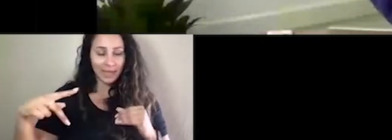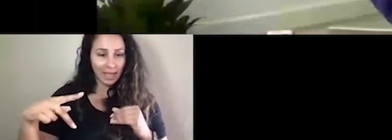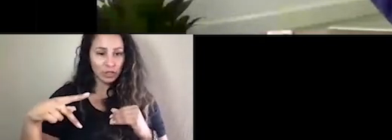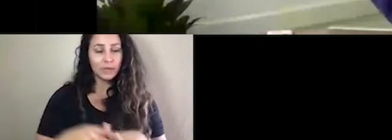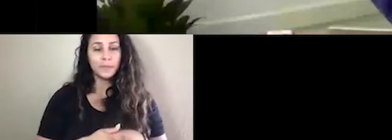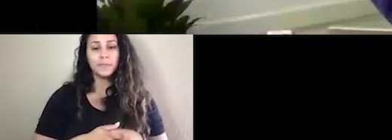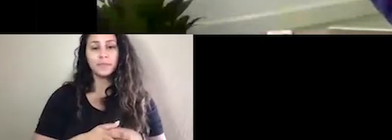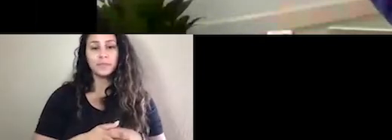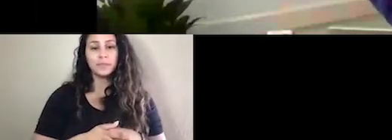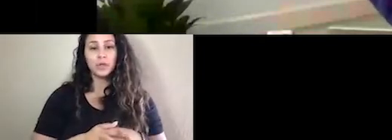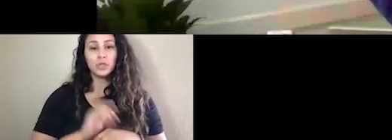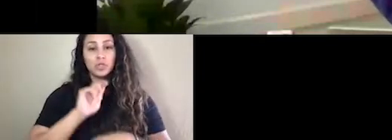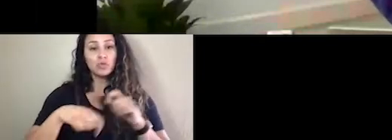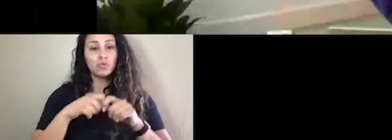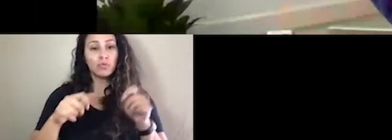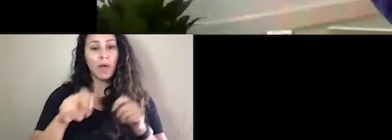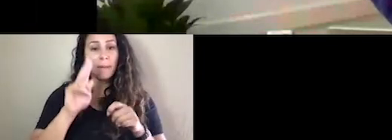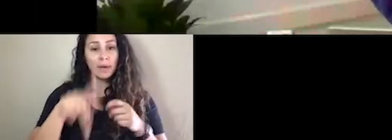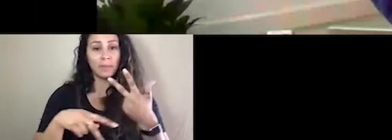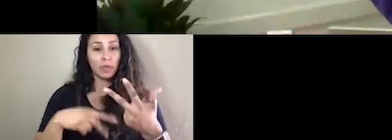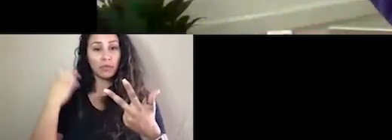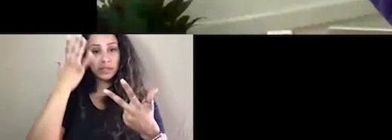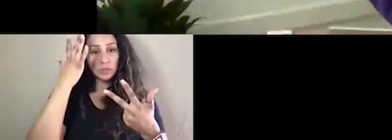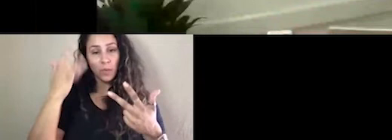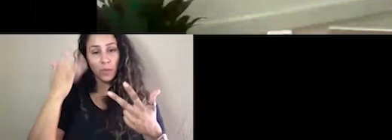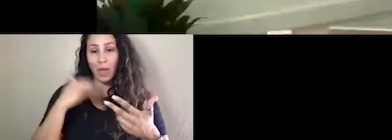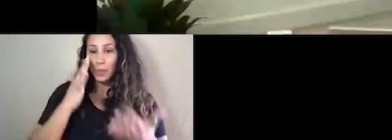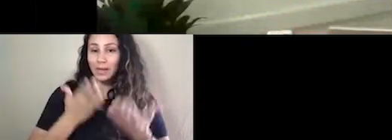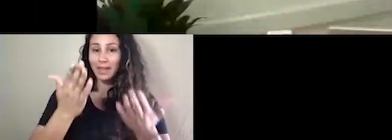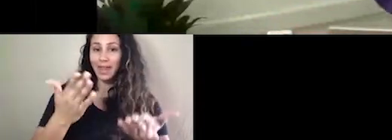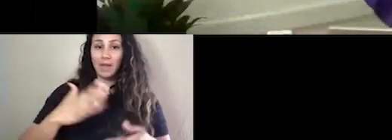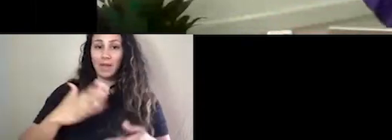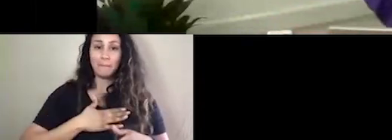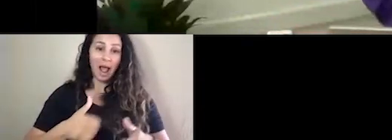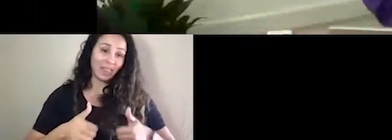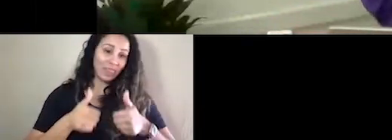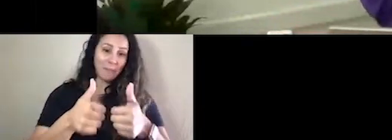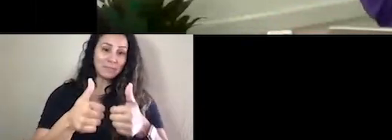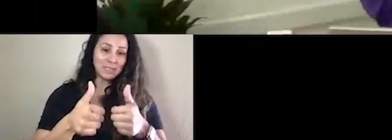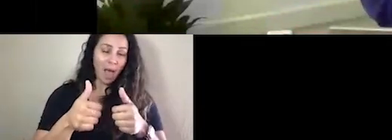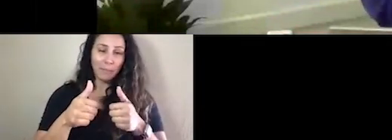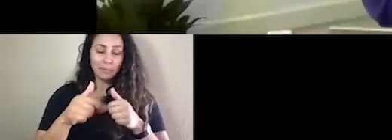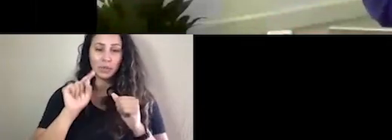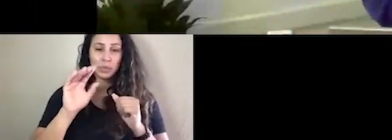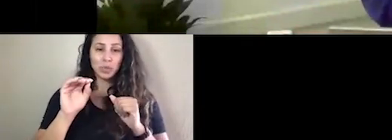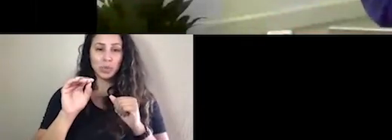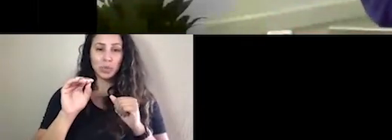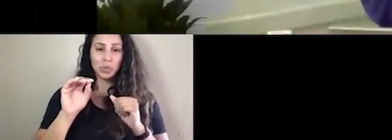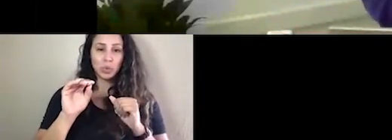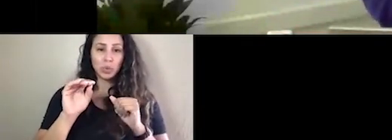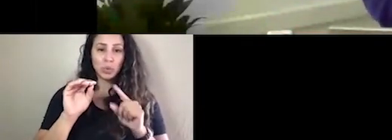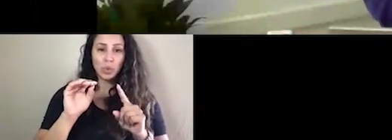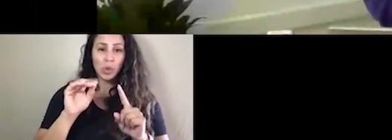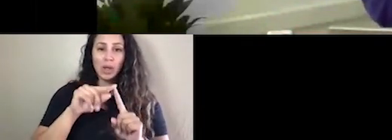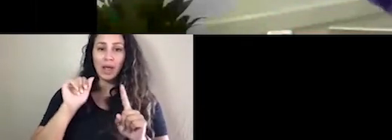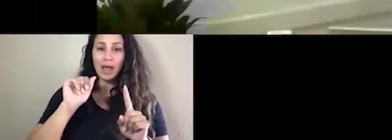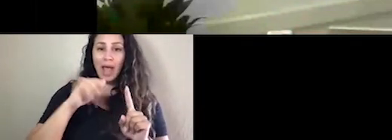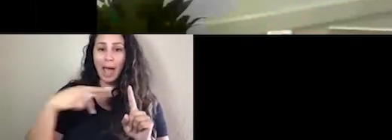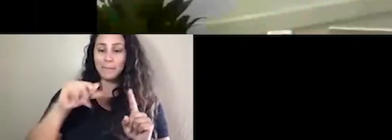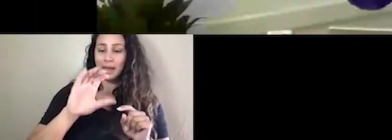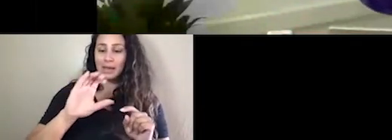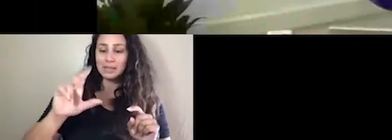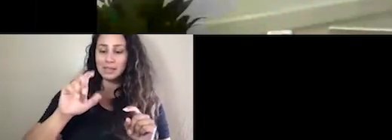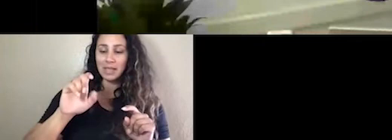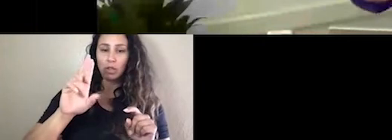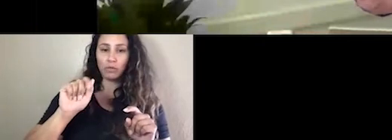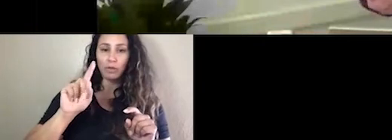it up, the three reasons that I would give my thumbs up to App Accelerator would be the